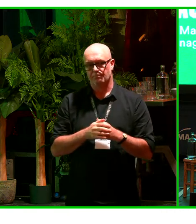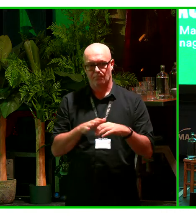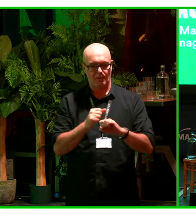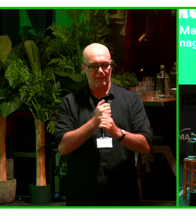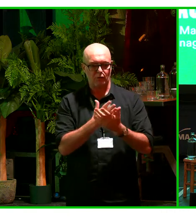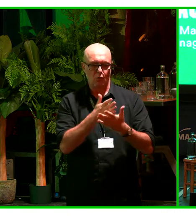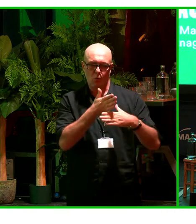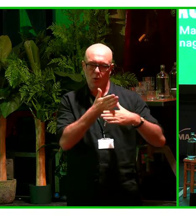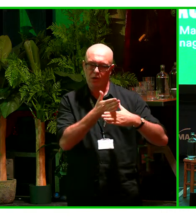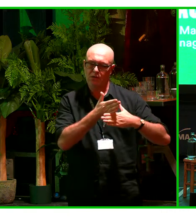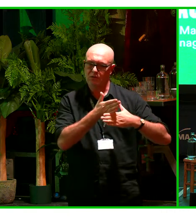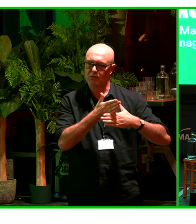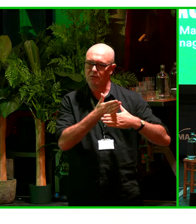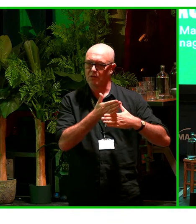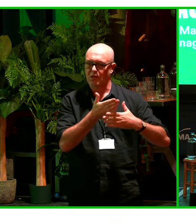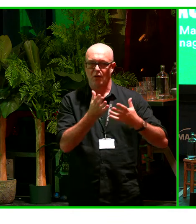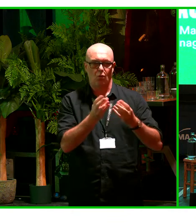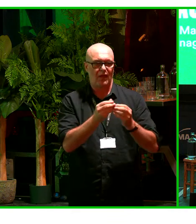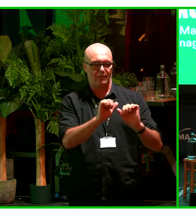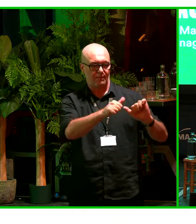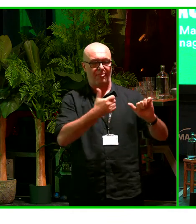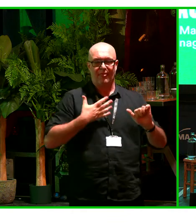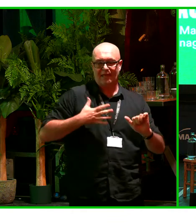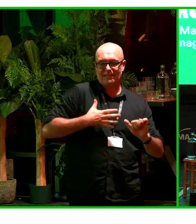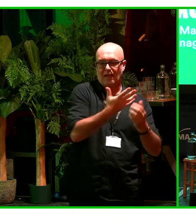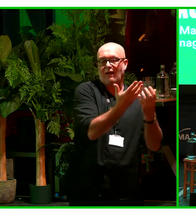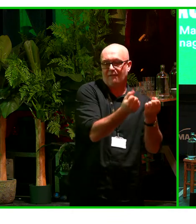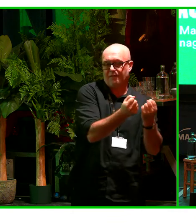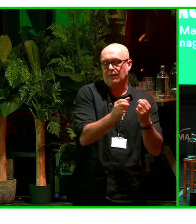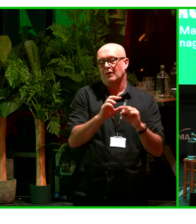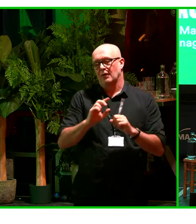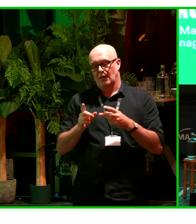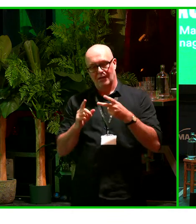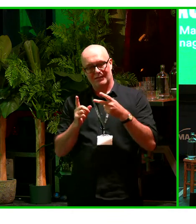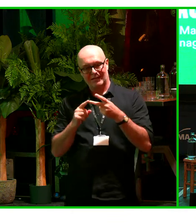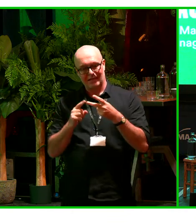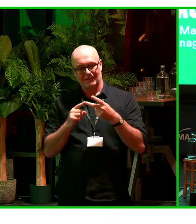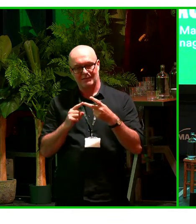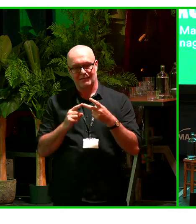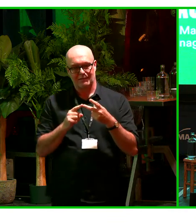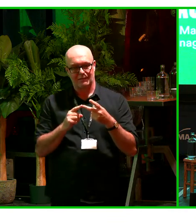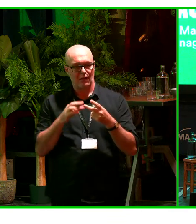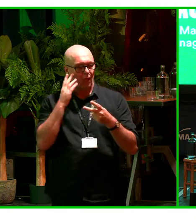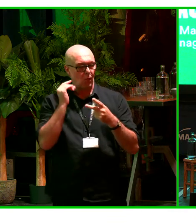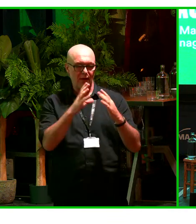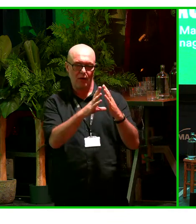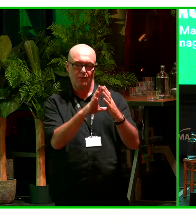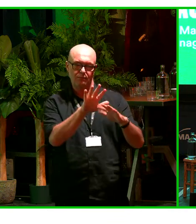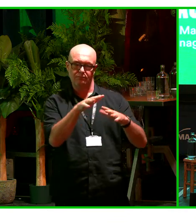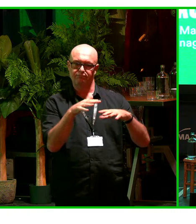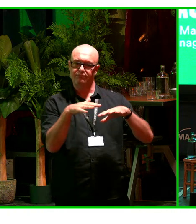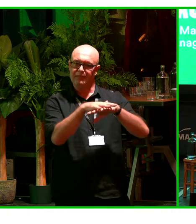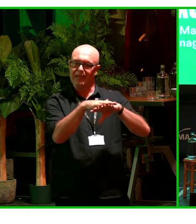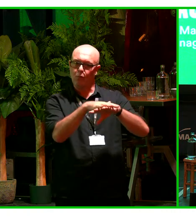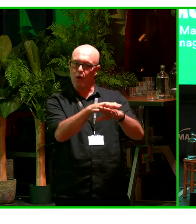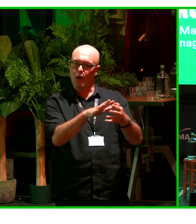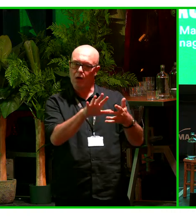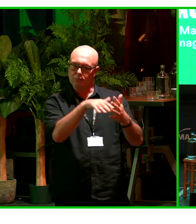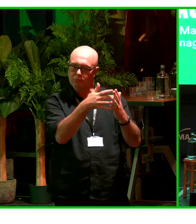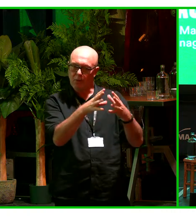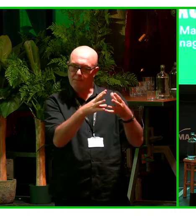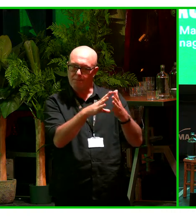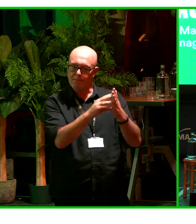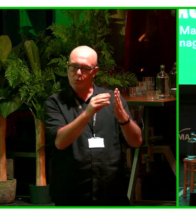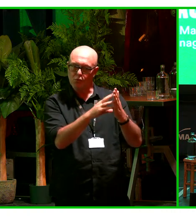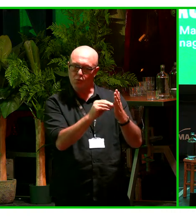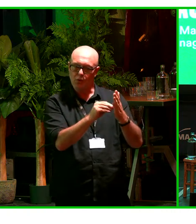with the different needs at the other end. And the second point is, once you've modeled those networks, really making sure